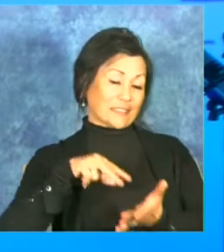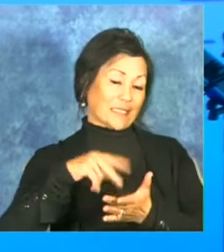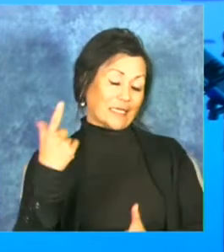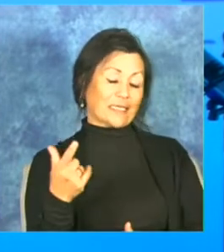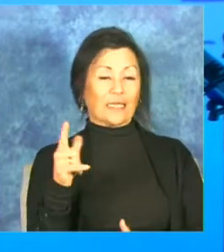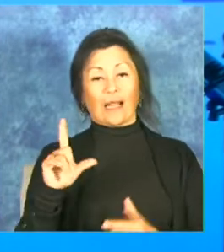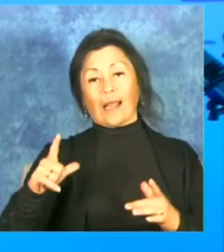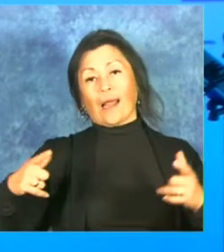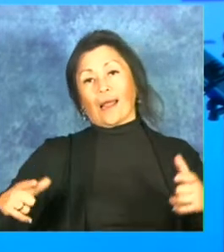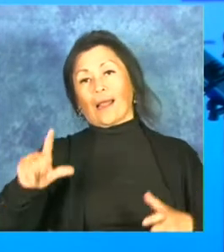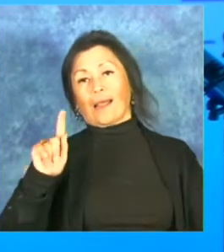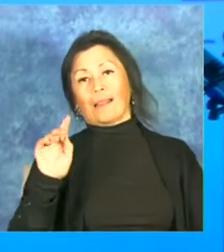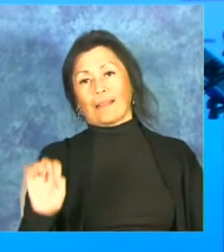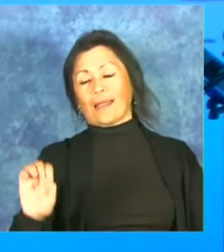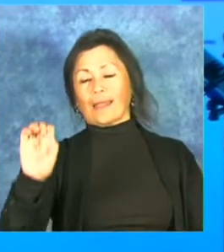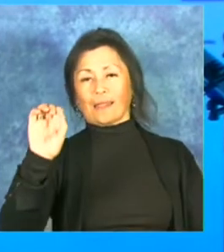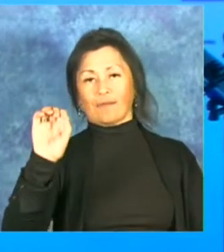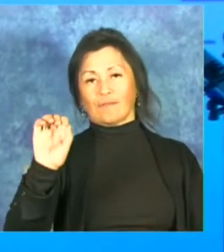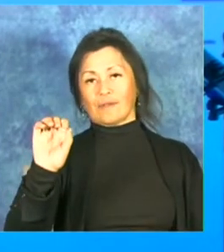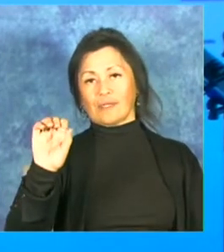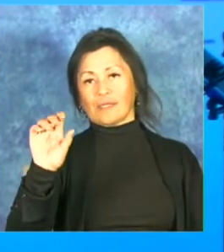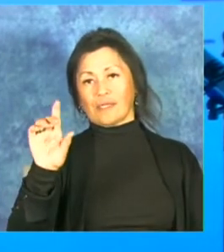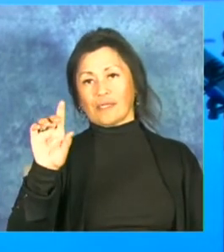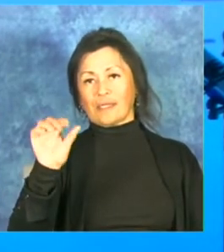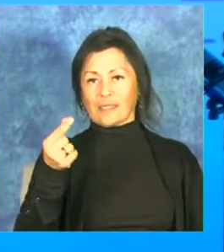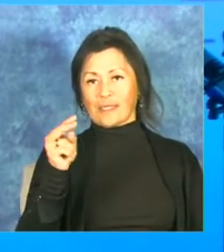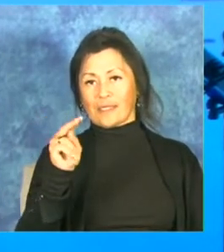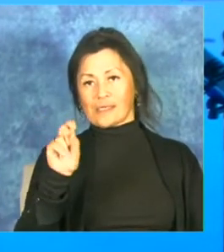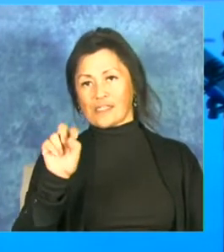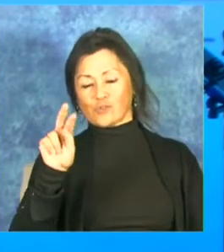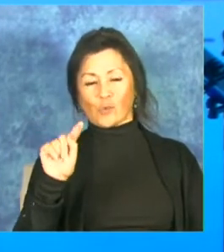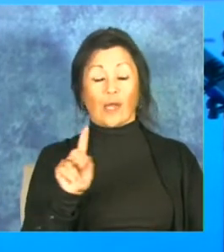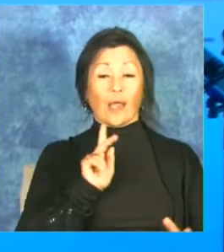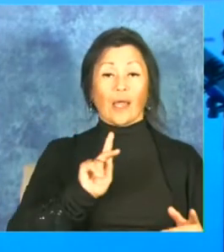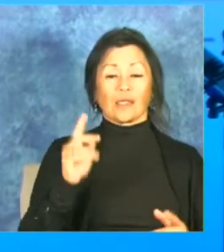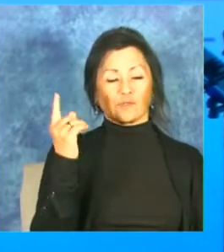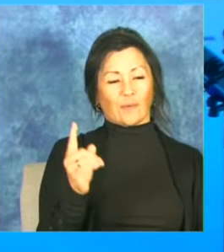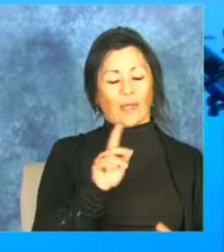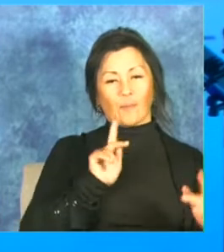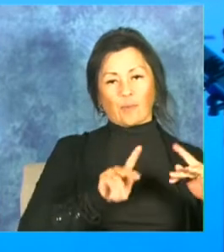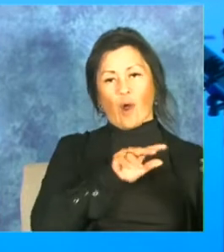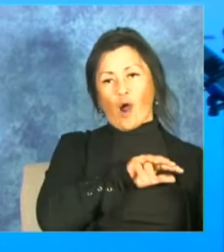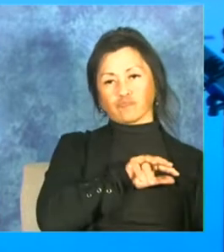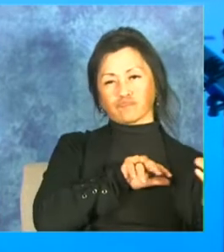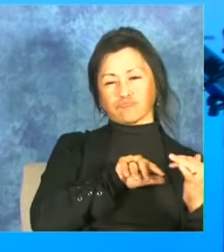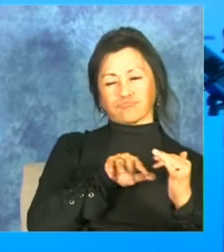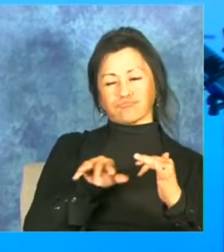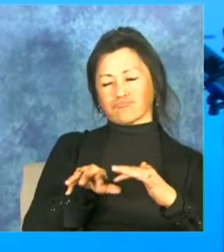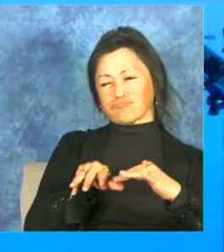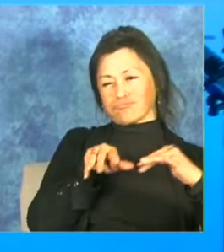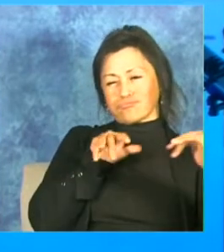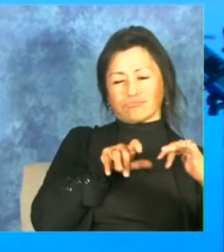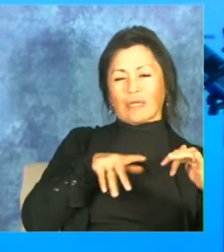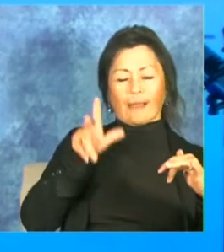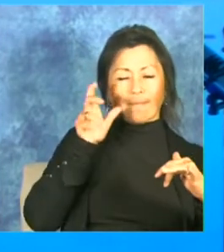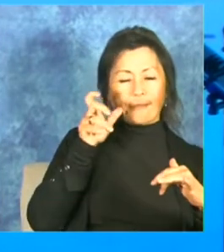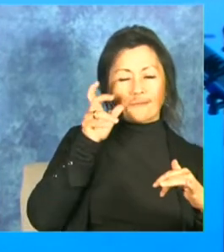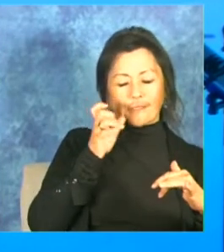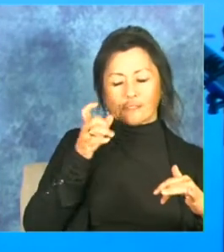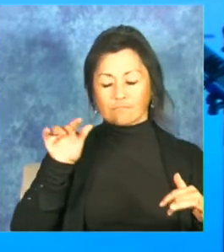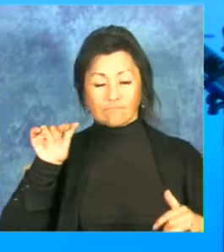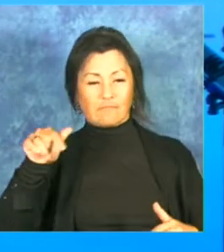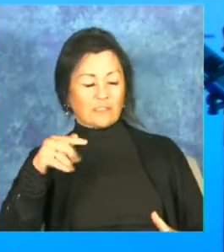Lake of Gennesaret, or Sea of Galilee, the people were crowding around him and listening to the word of